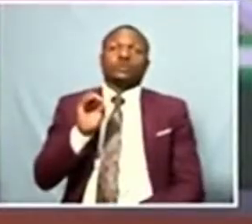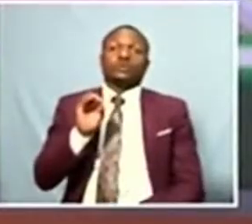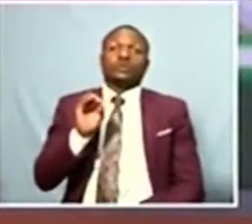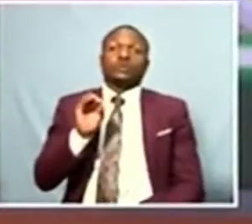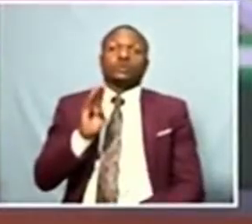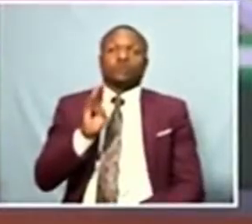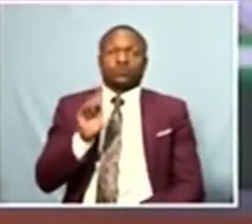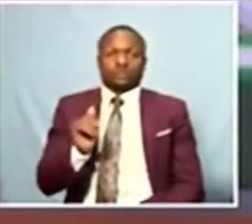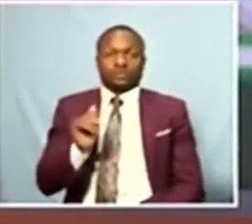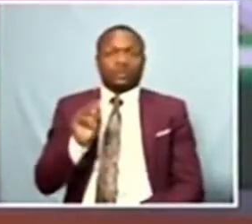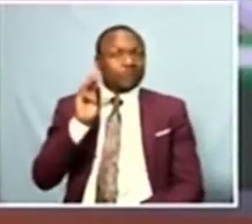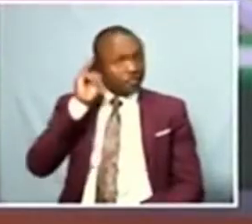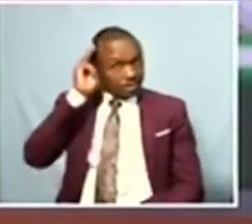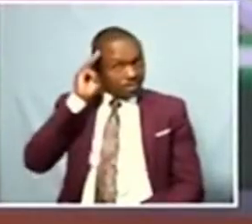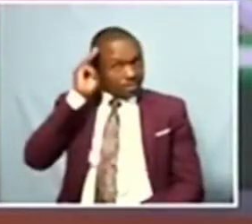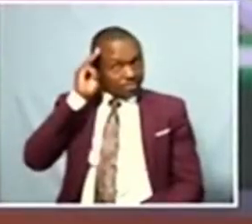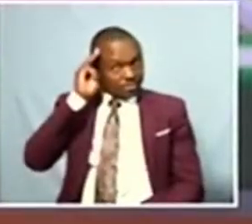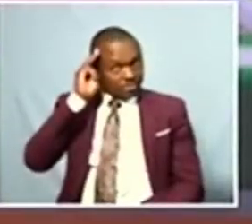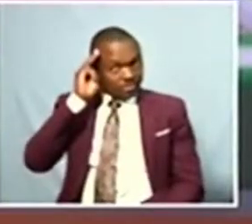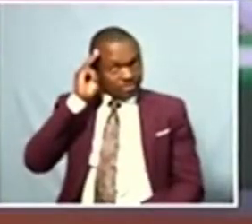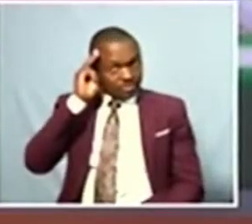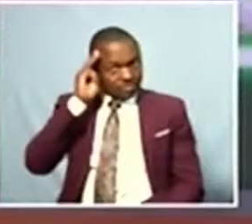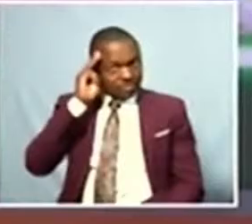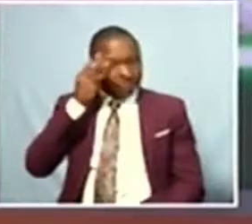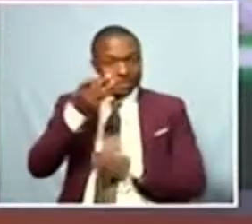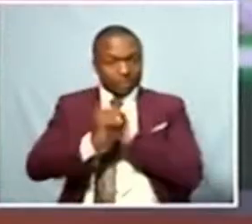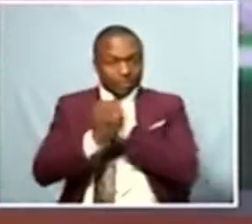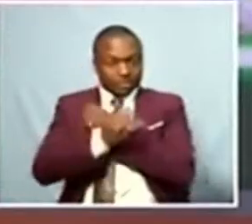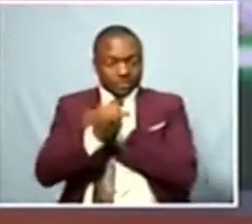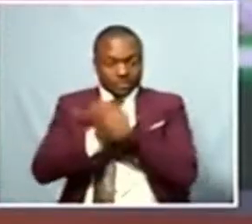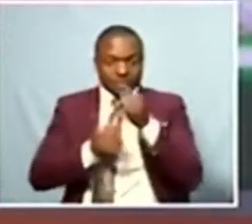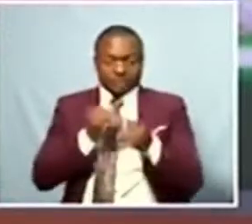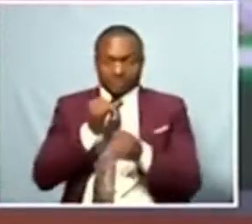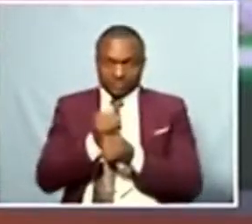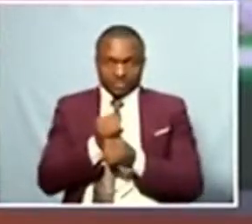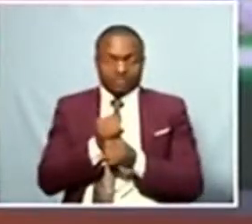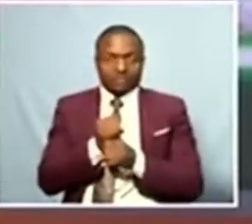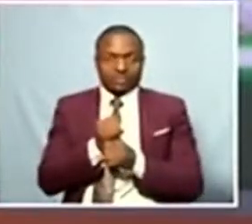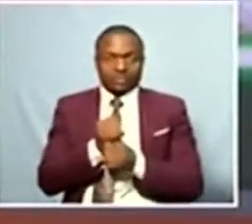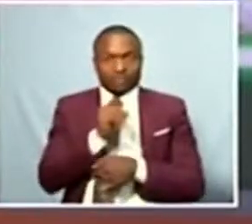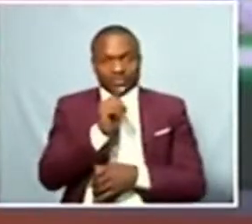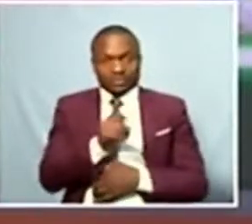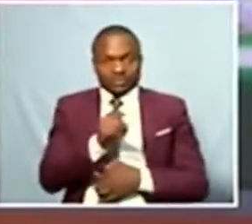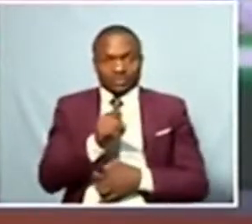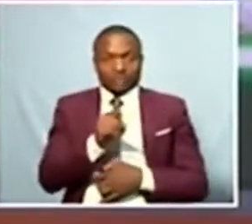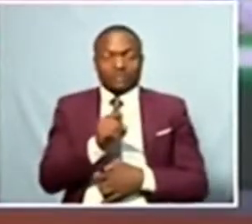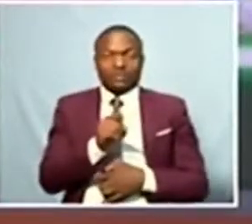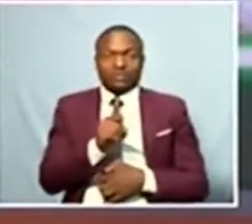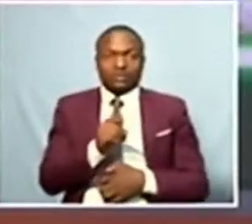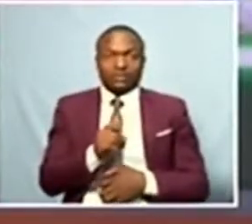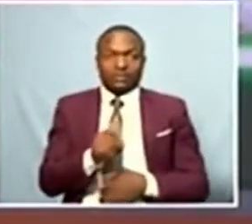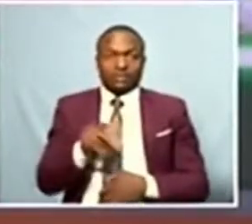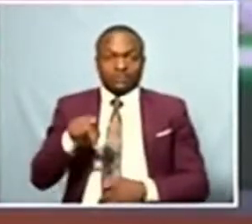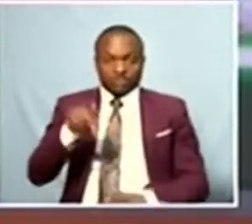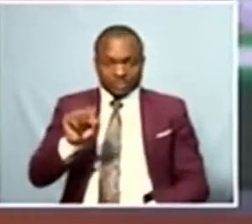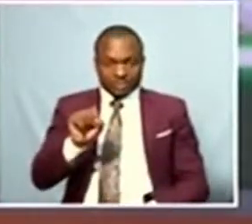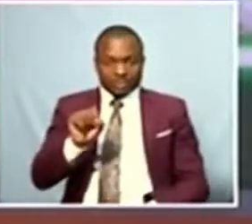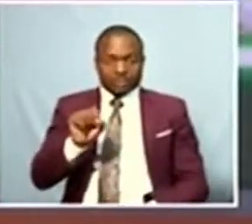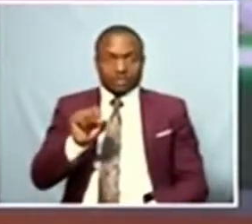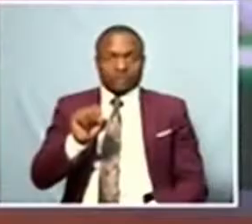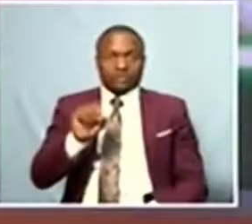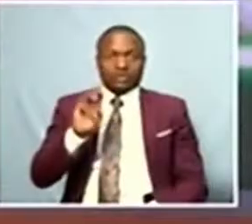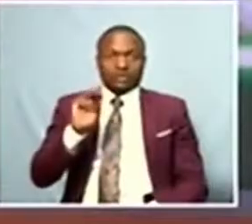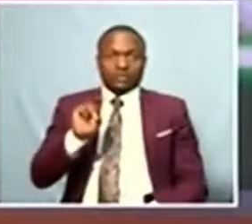Foreign Affairs and National Security. Sorry, I beg your pardon. That was the PS, Ms.